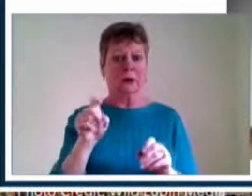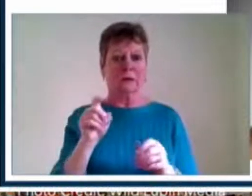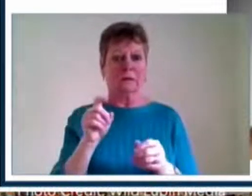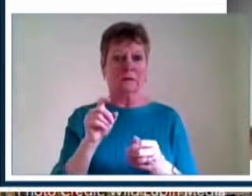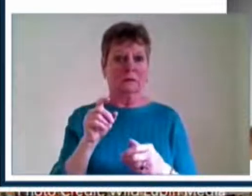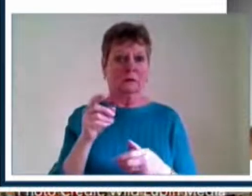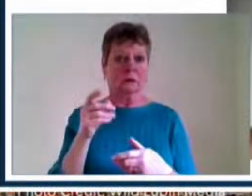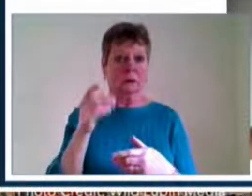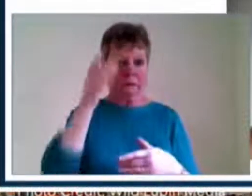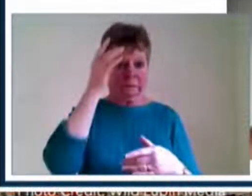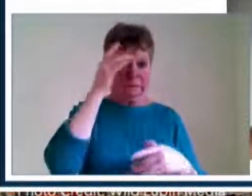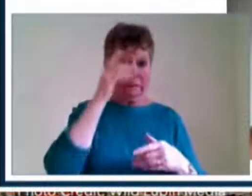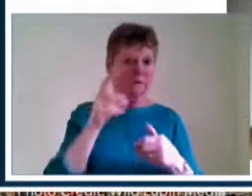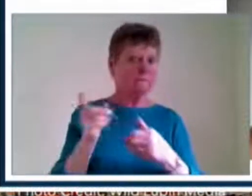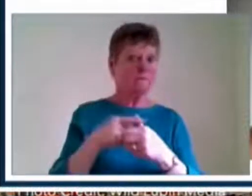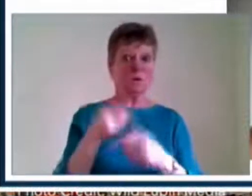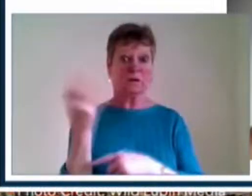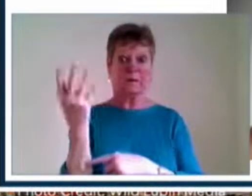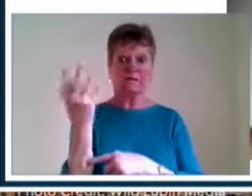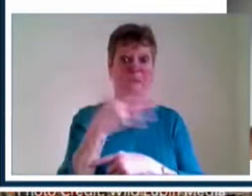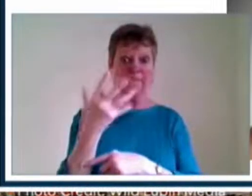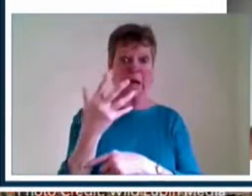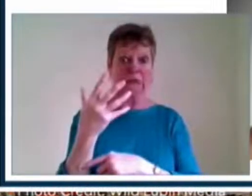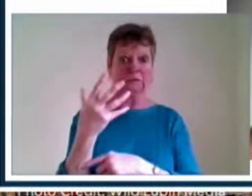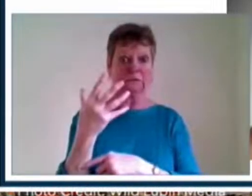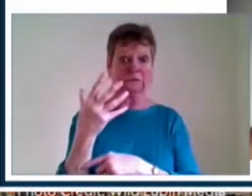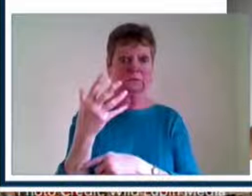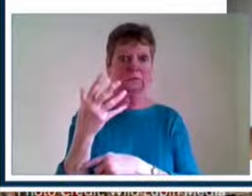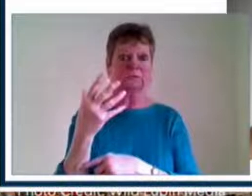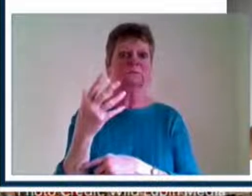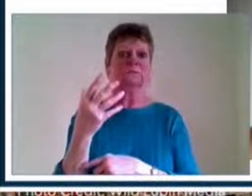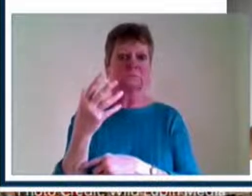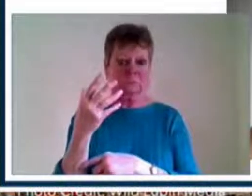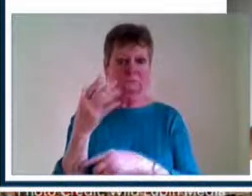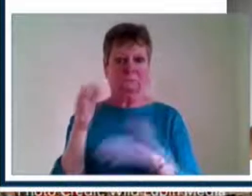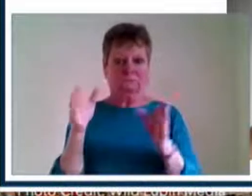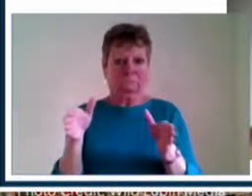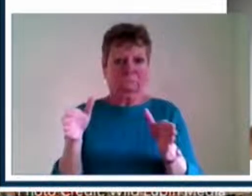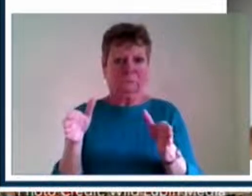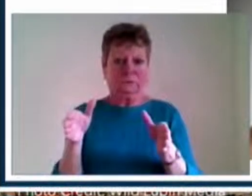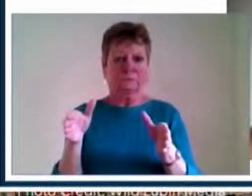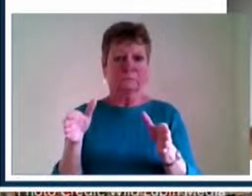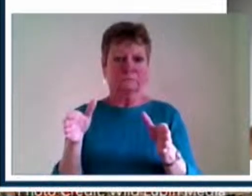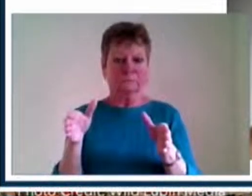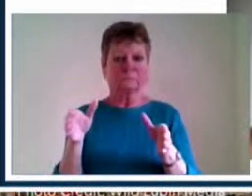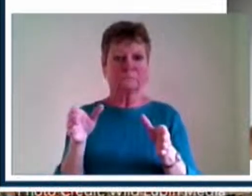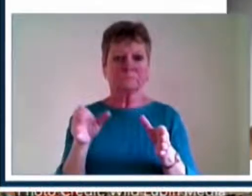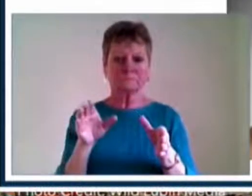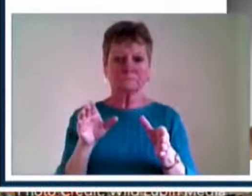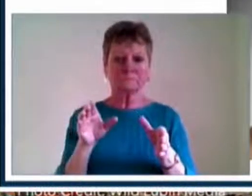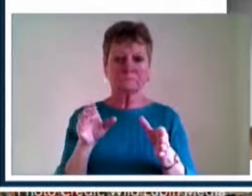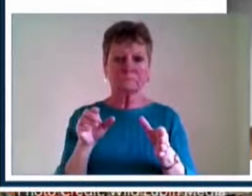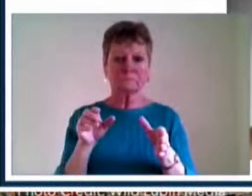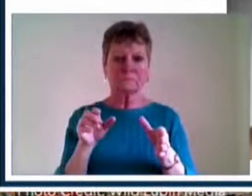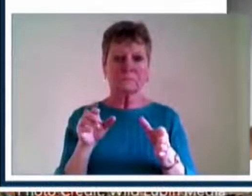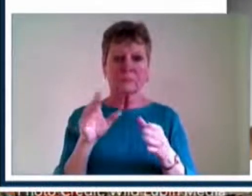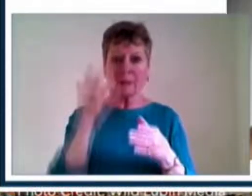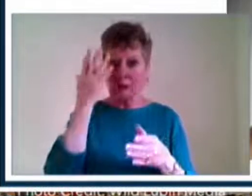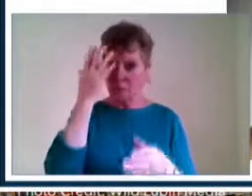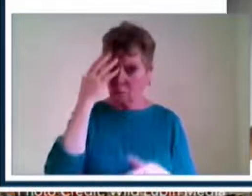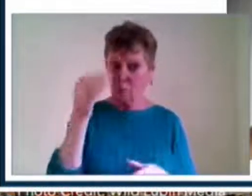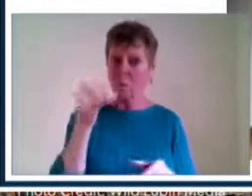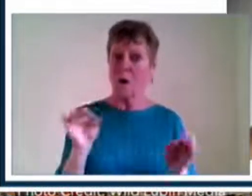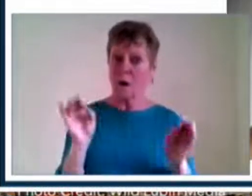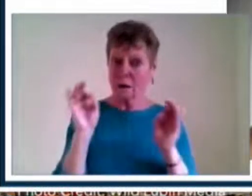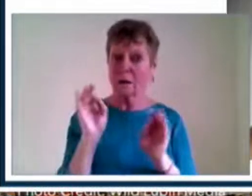of getting symptomatic. And as people start to register, and I'll make my point again, this is one of the key reasons why it's important